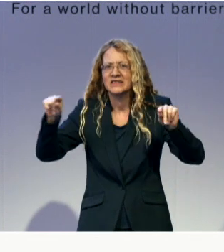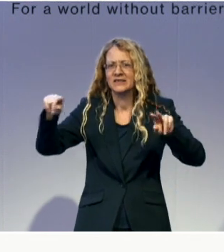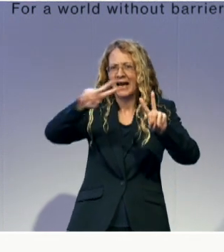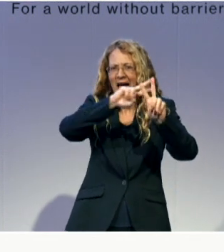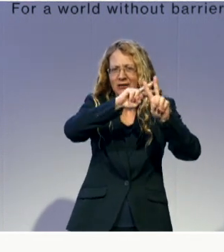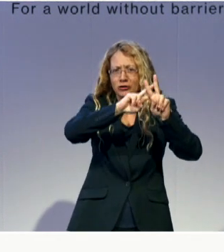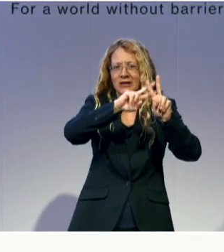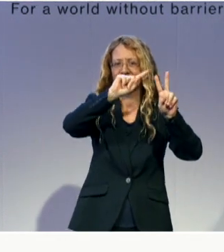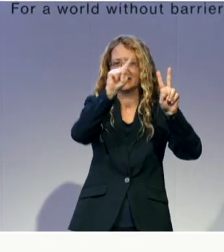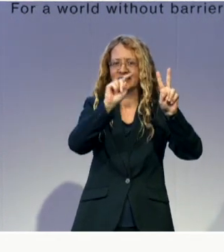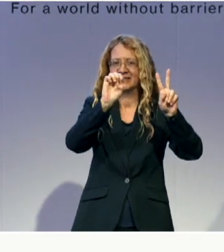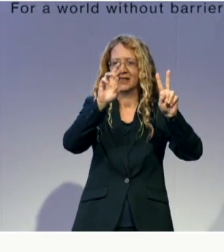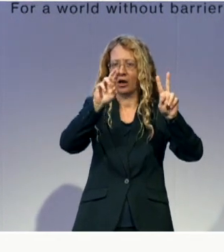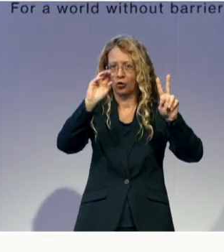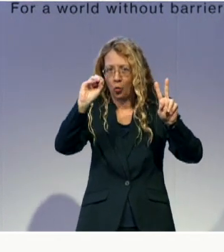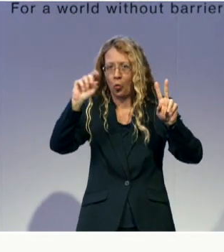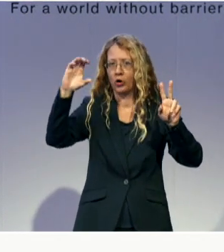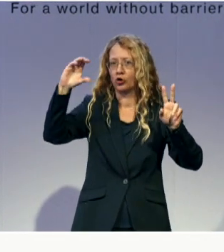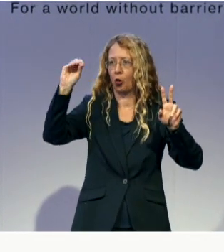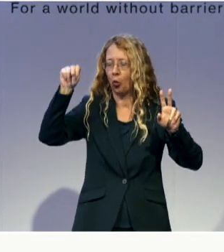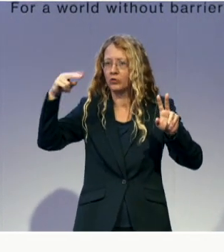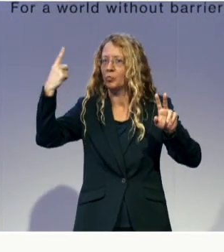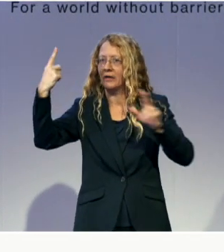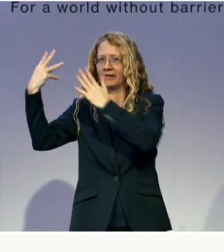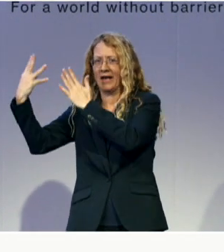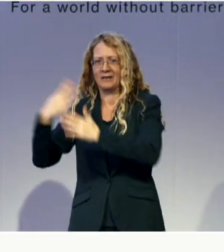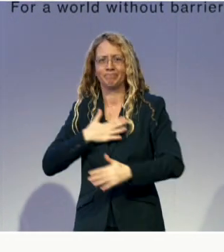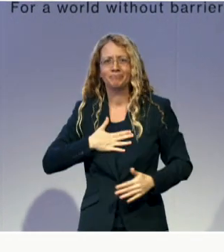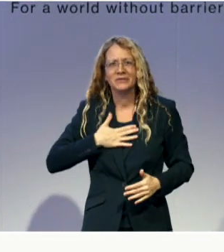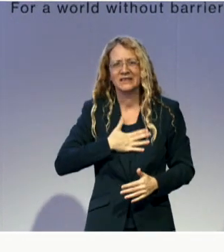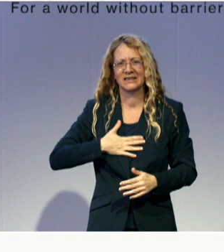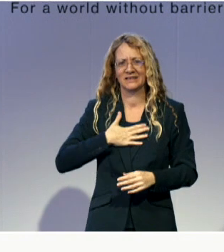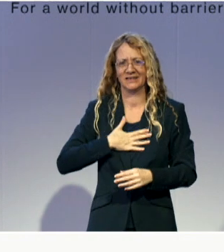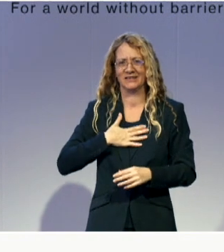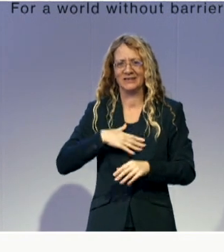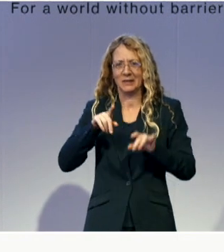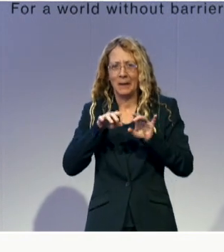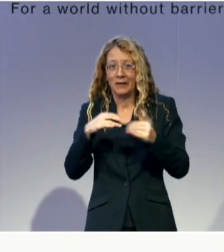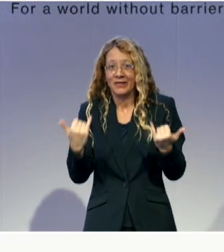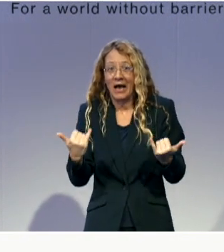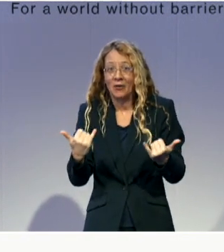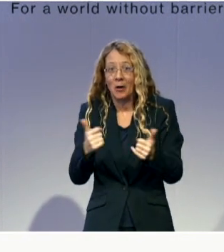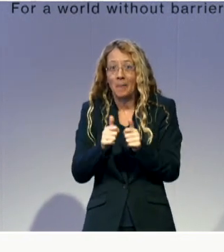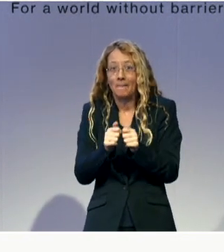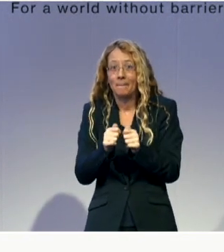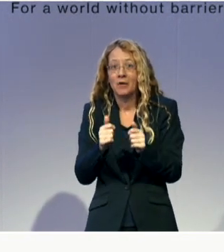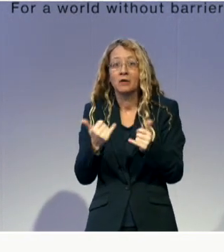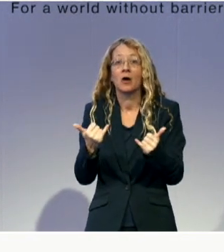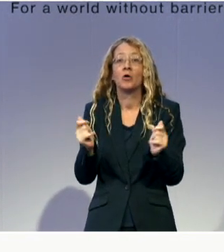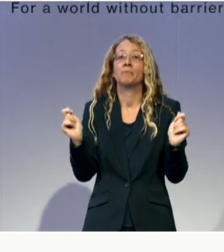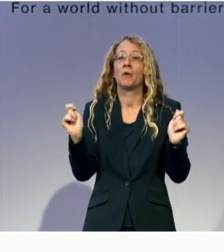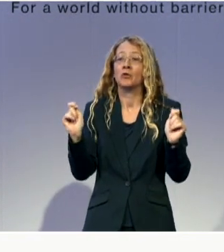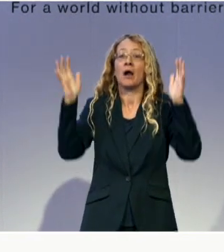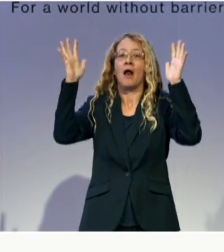#ZeroCon19. Now, to give your hands a break from the clapping, because we've got 2 more sections to go, we have our second